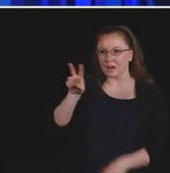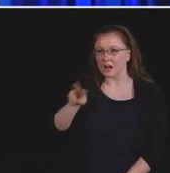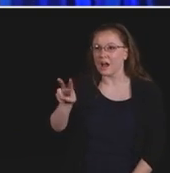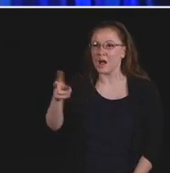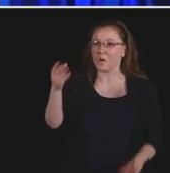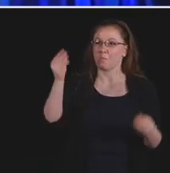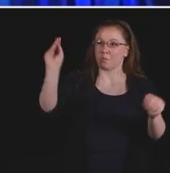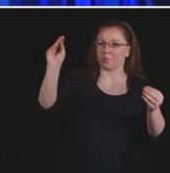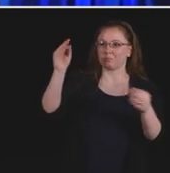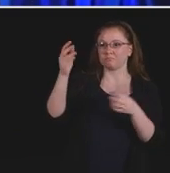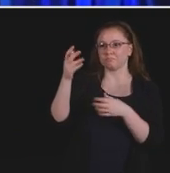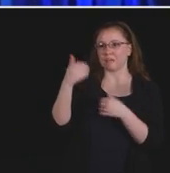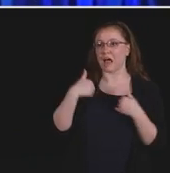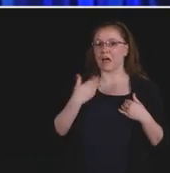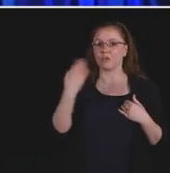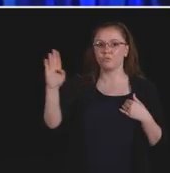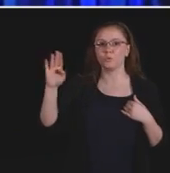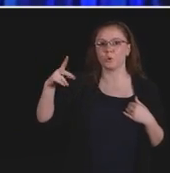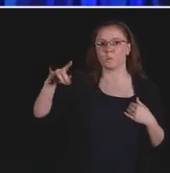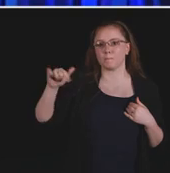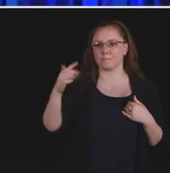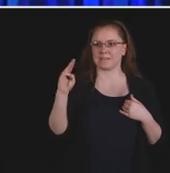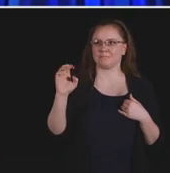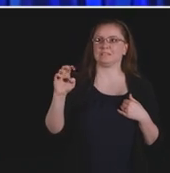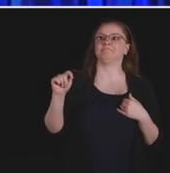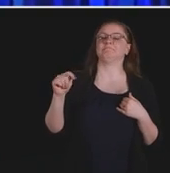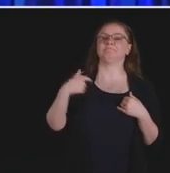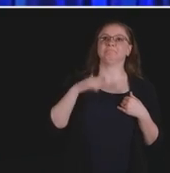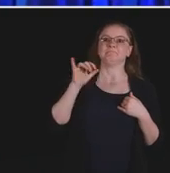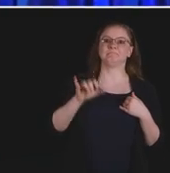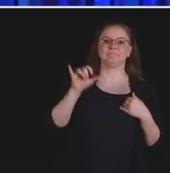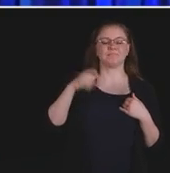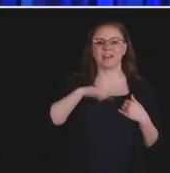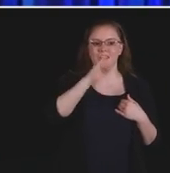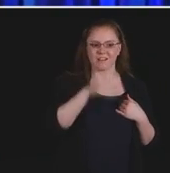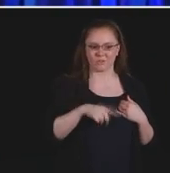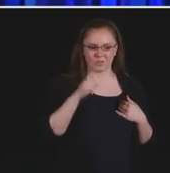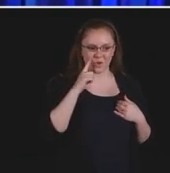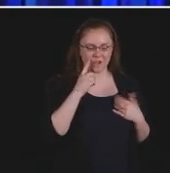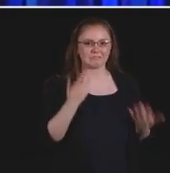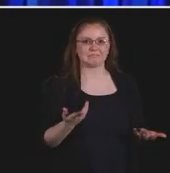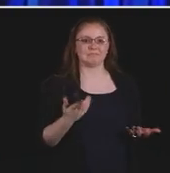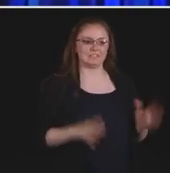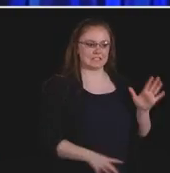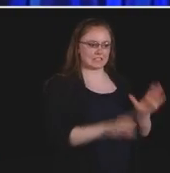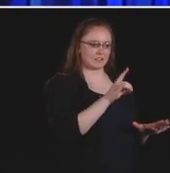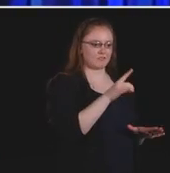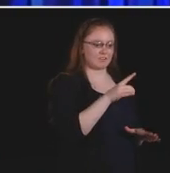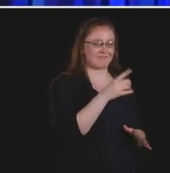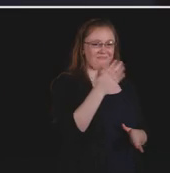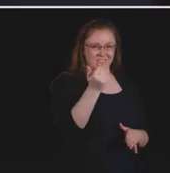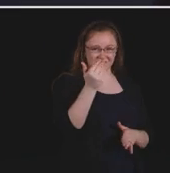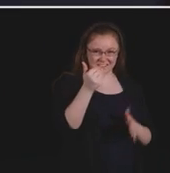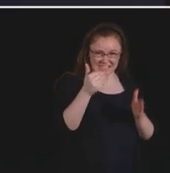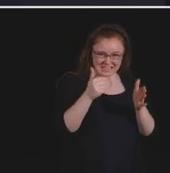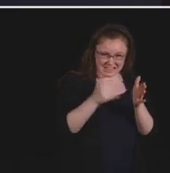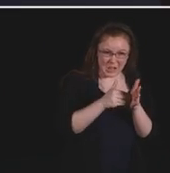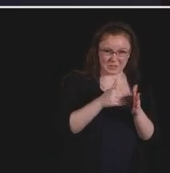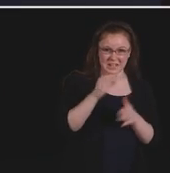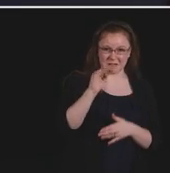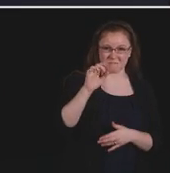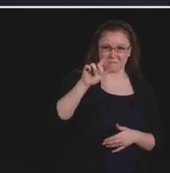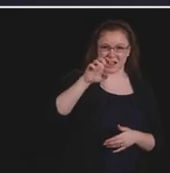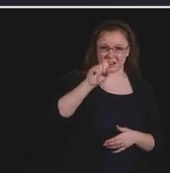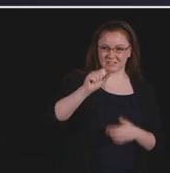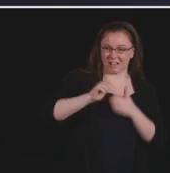stores for sale. I never imagined the discovery happened 15,000 miles away can give rise to this type of development where